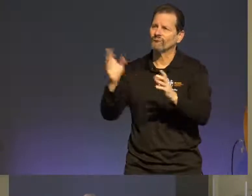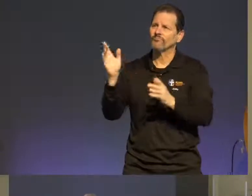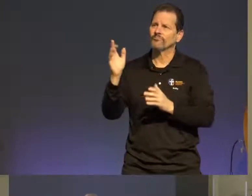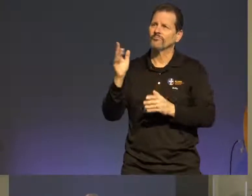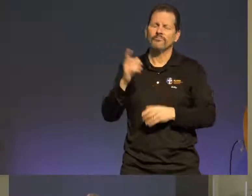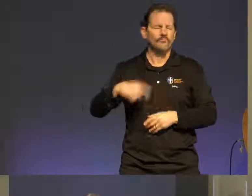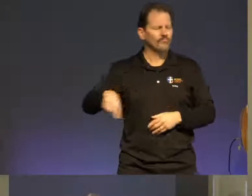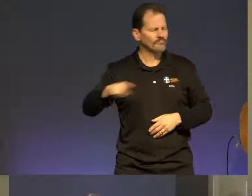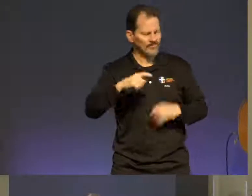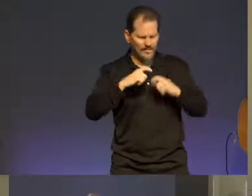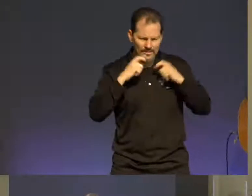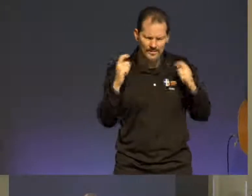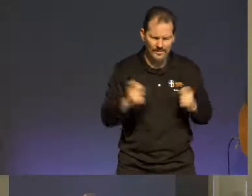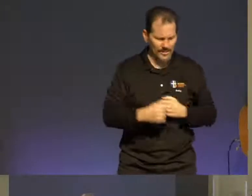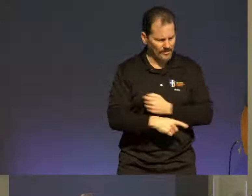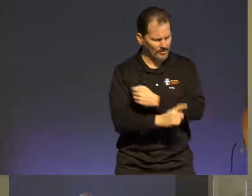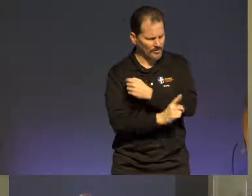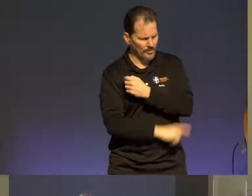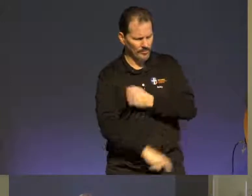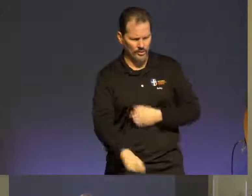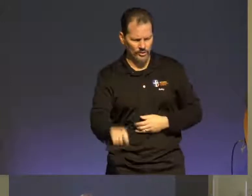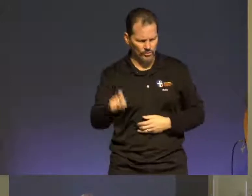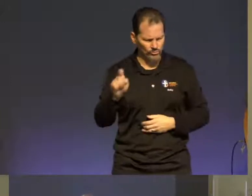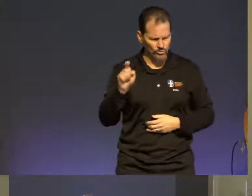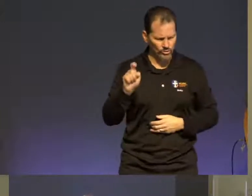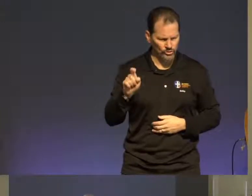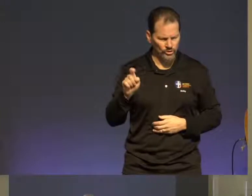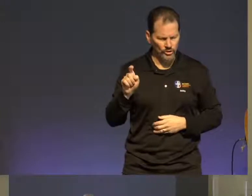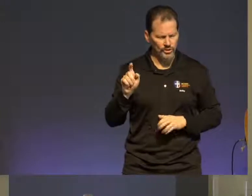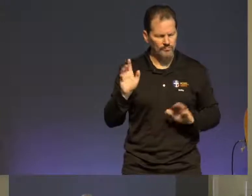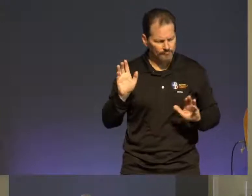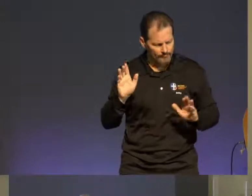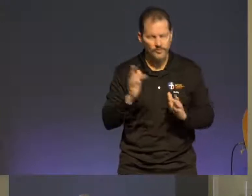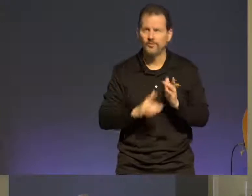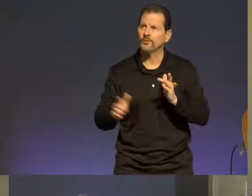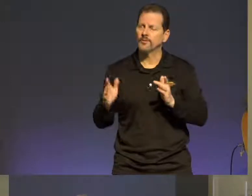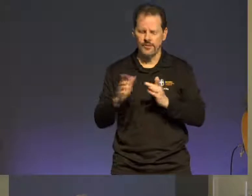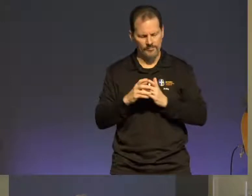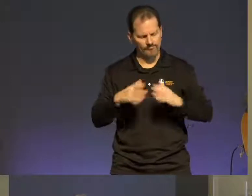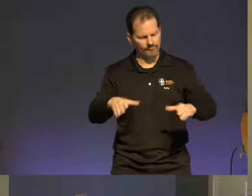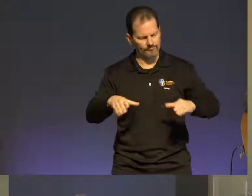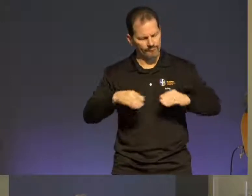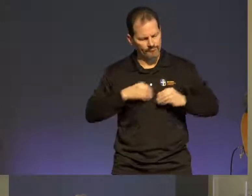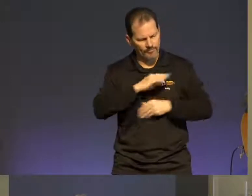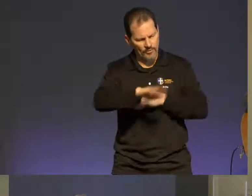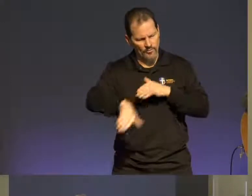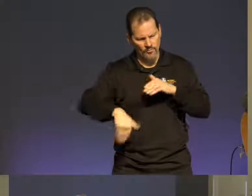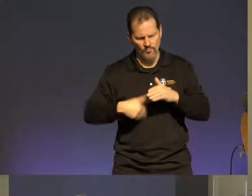has been on Jesus laid.